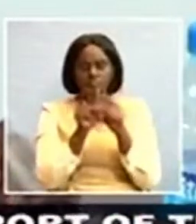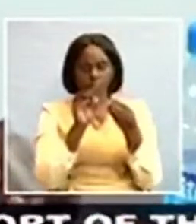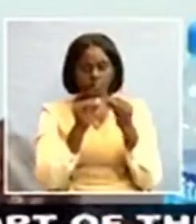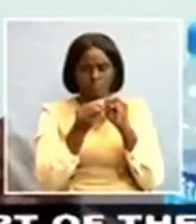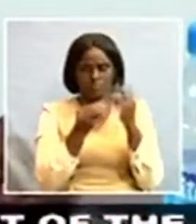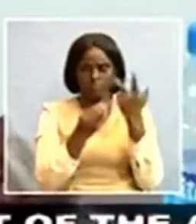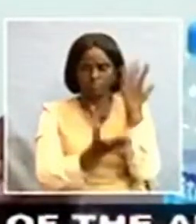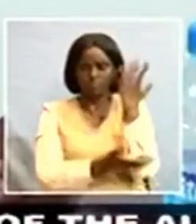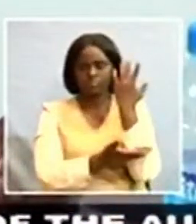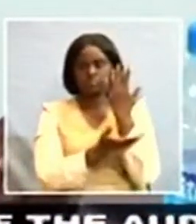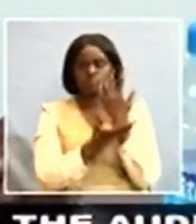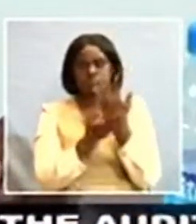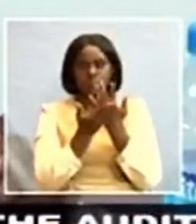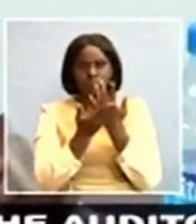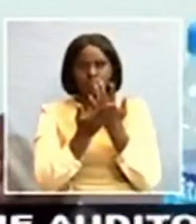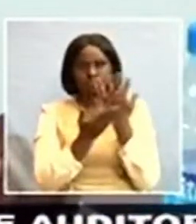three,